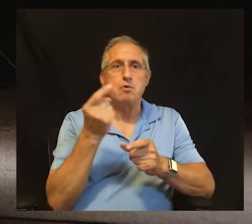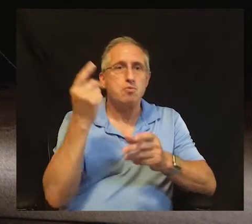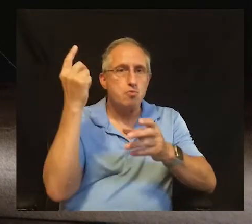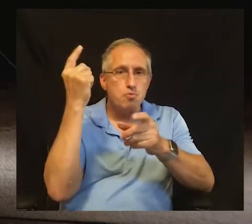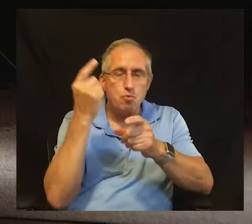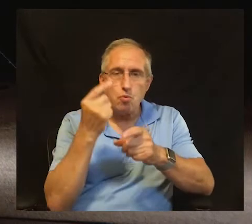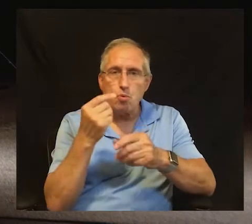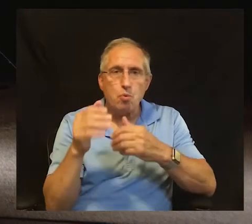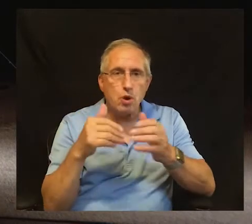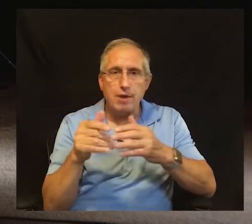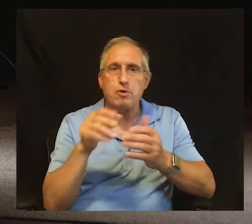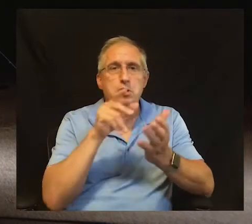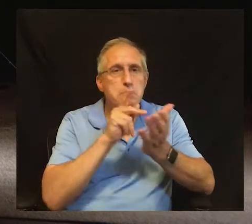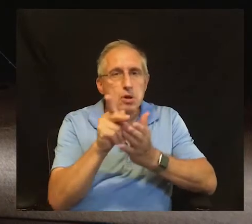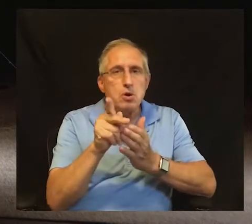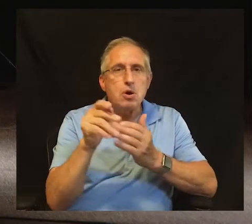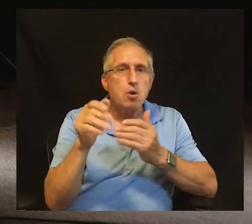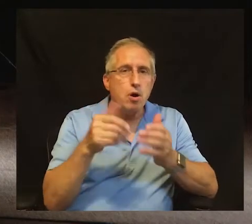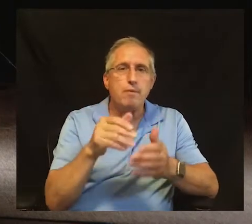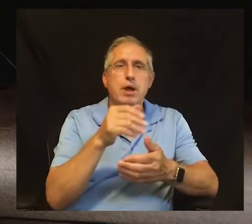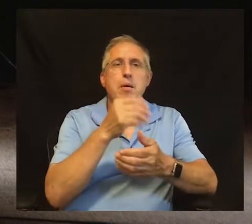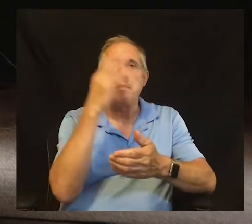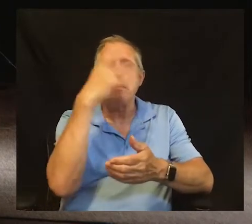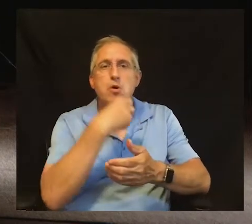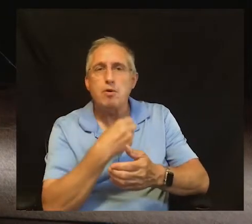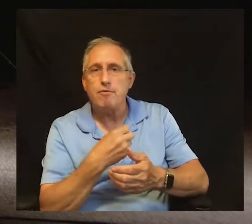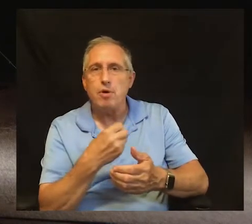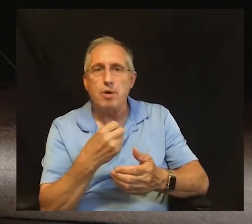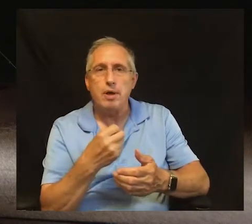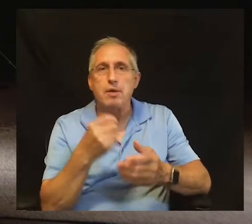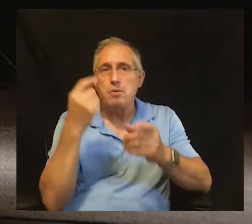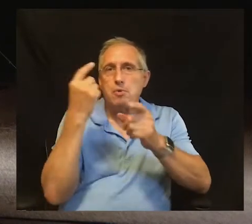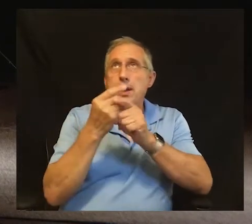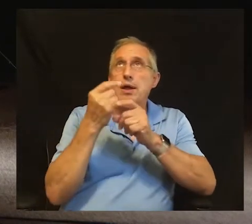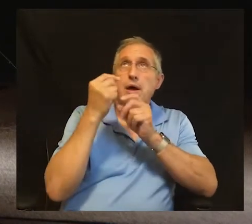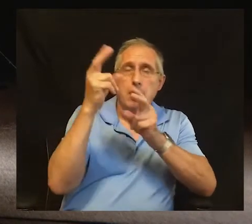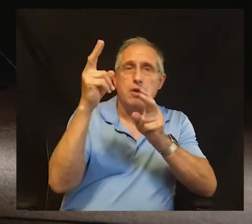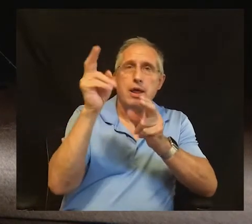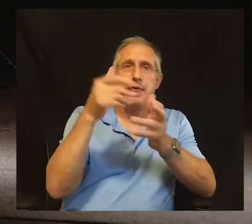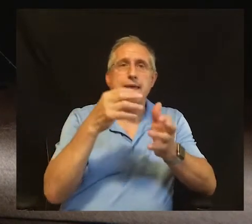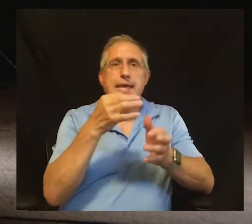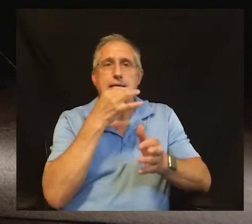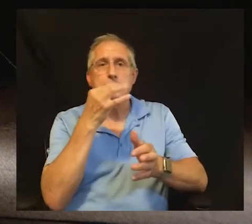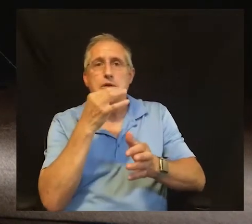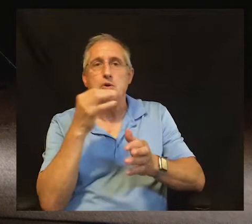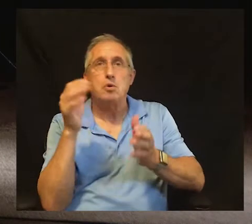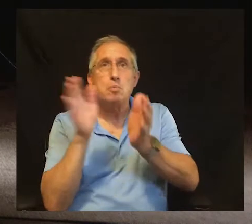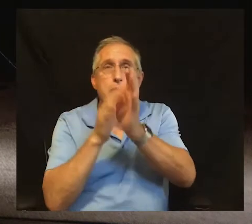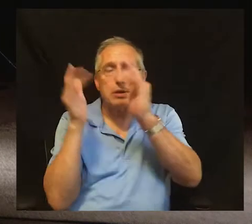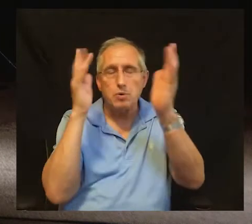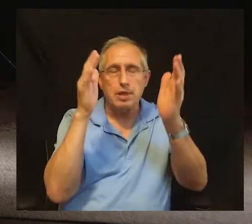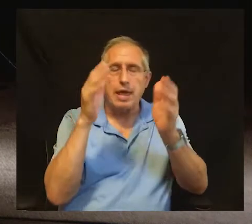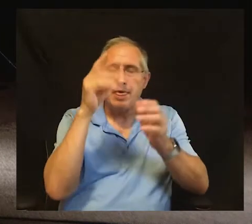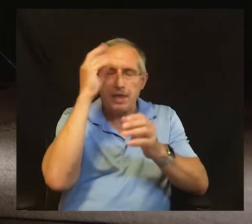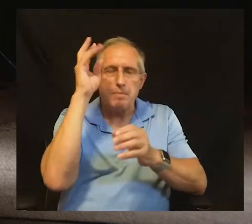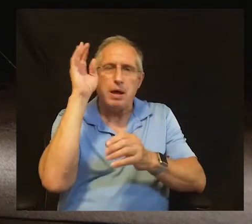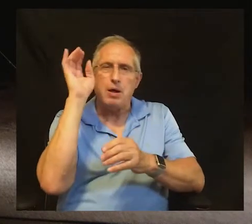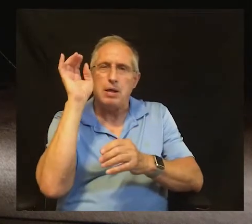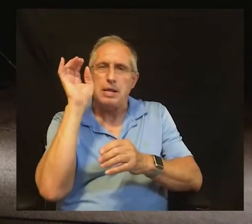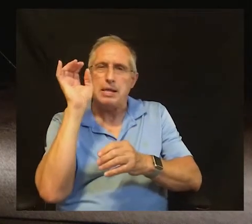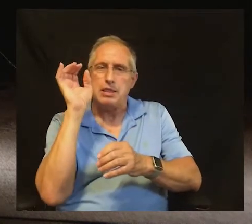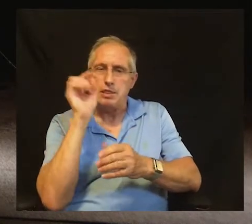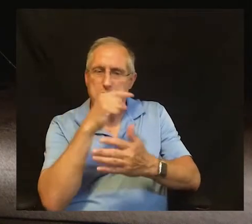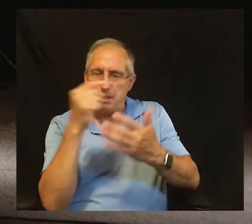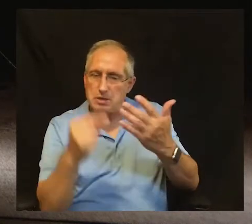right, whatever is pure, whatever is lovely, whatever is admirable, if anything is excellent or praiseworthy, think about